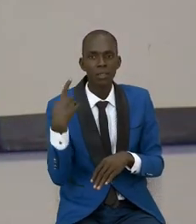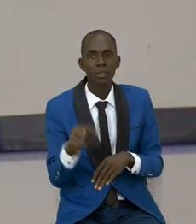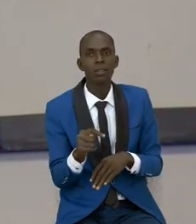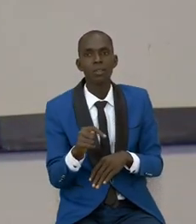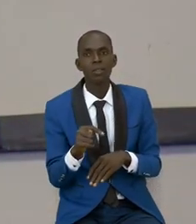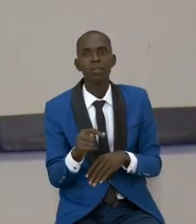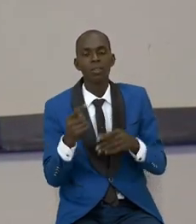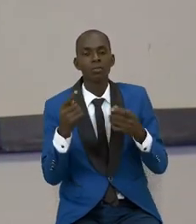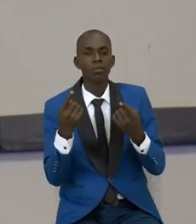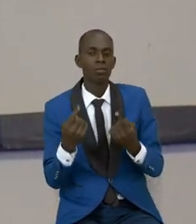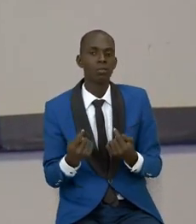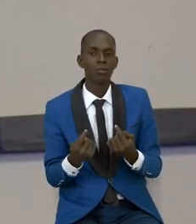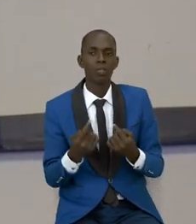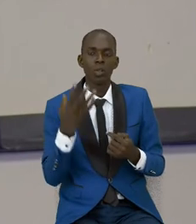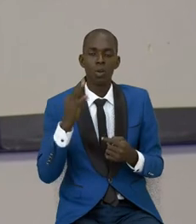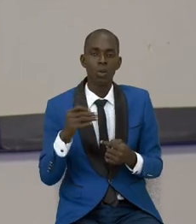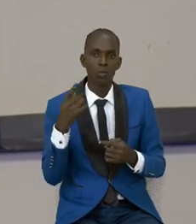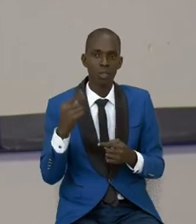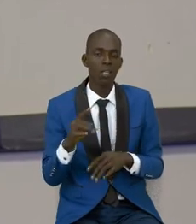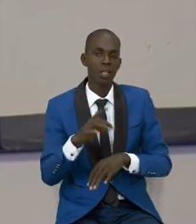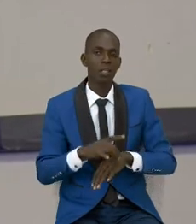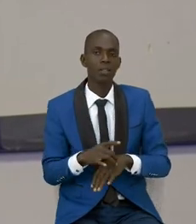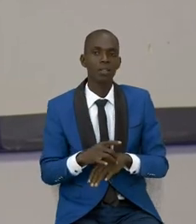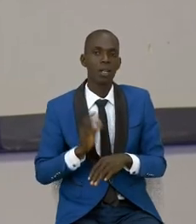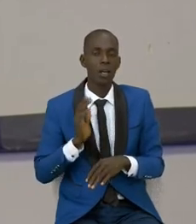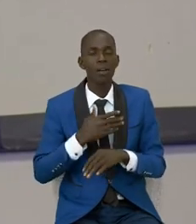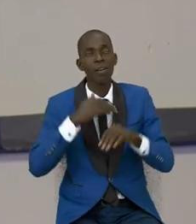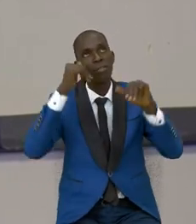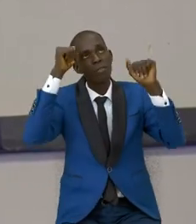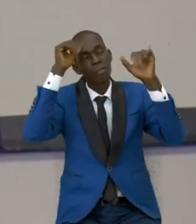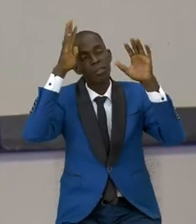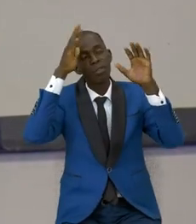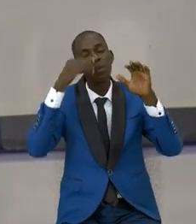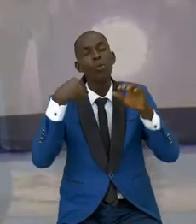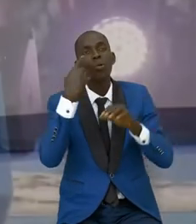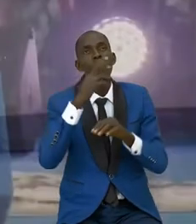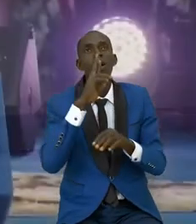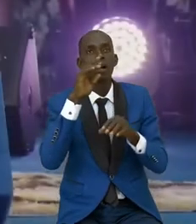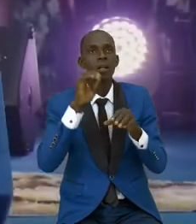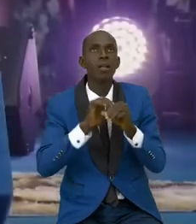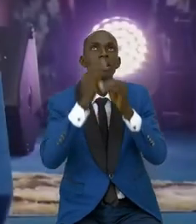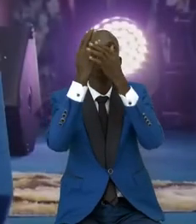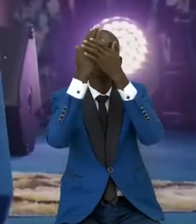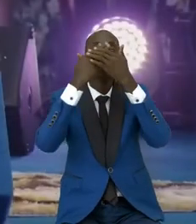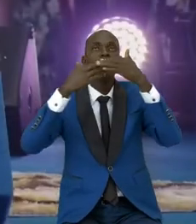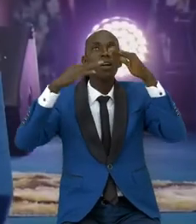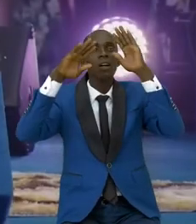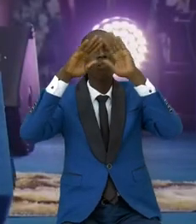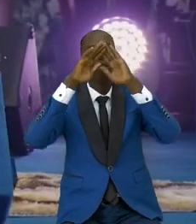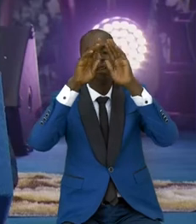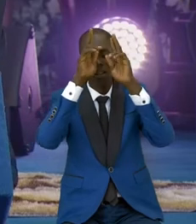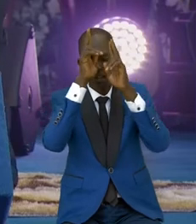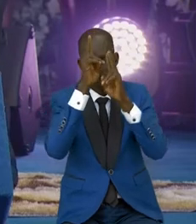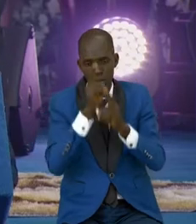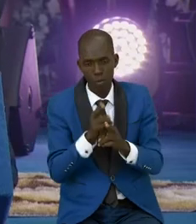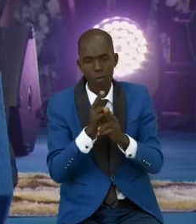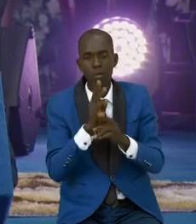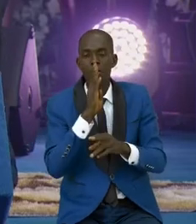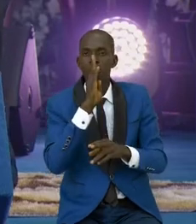the earth. A Father which art in heaven, hallowed be